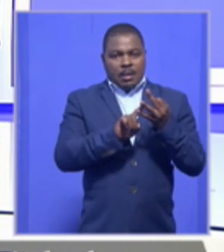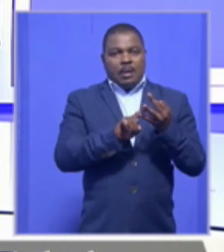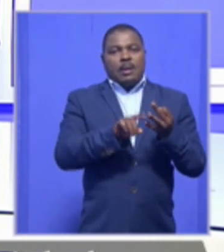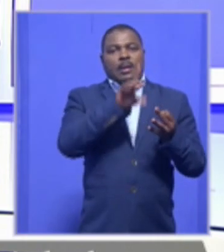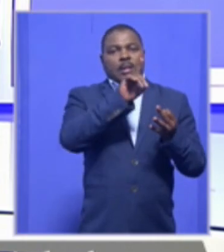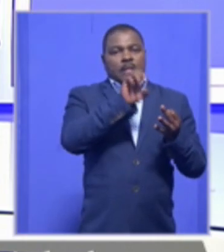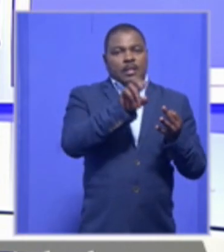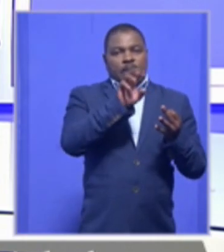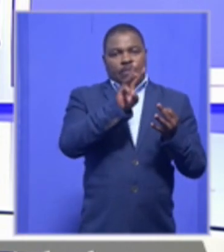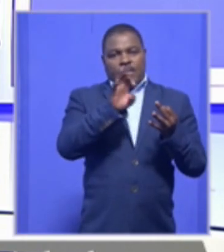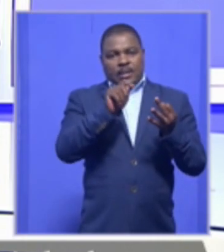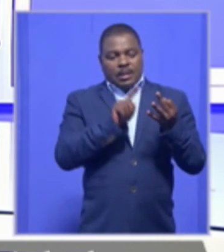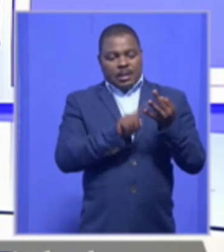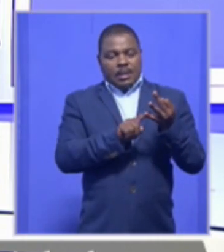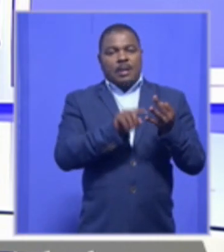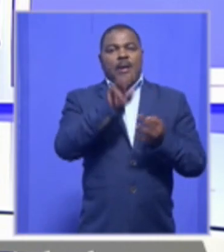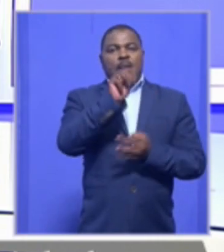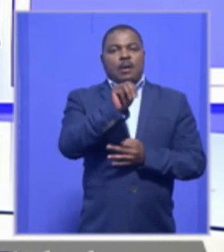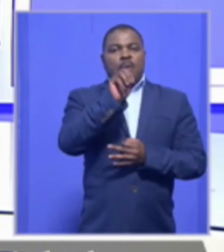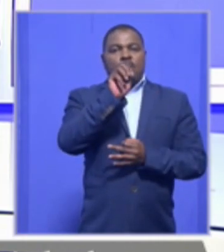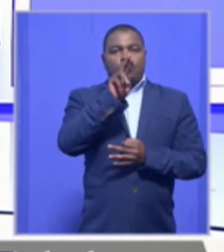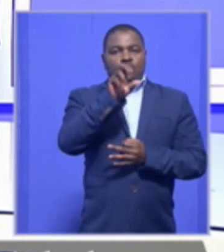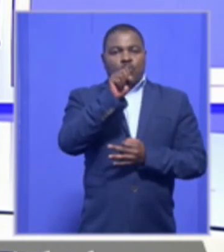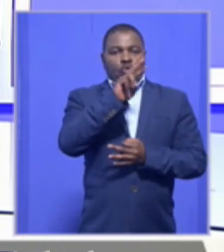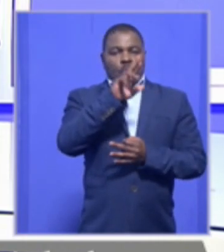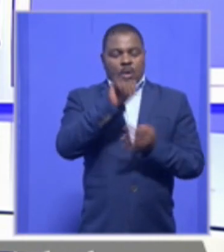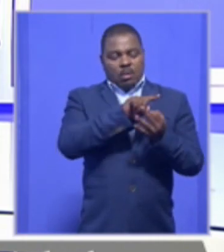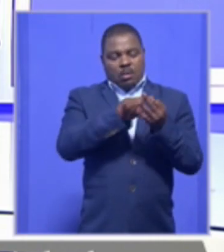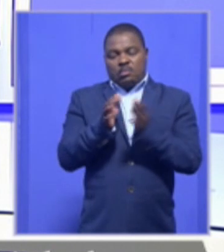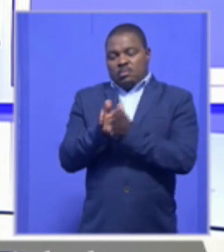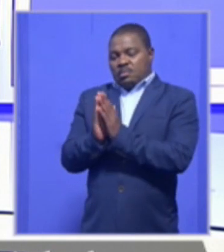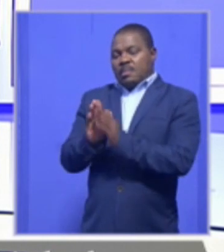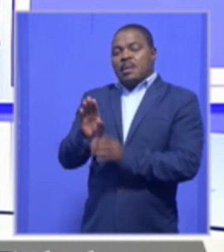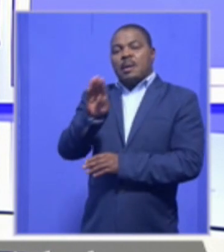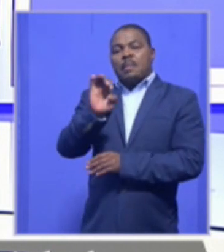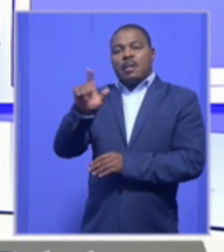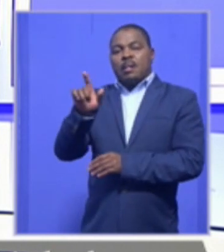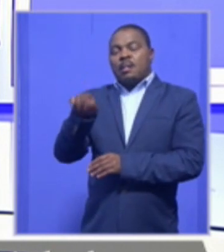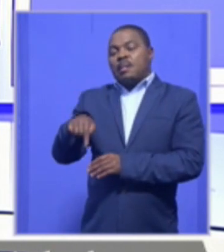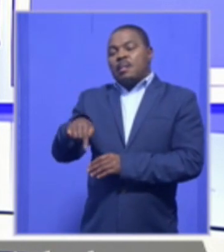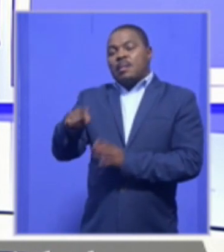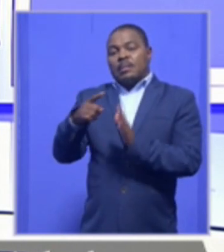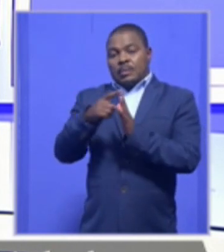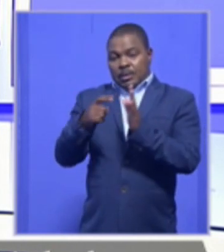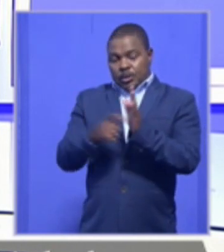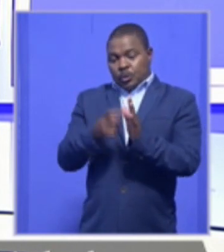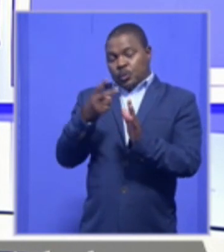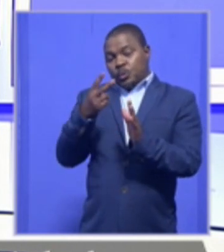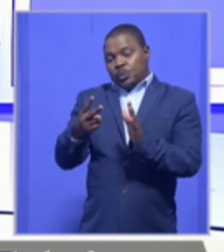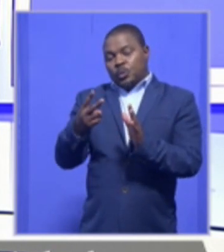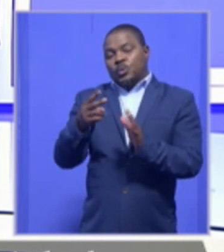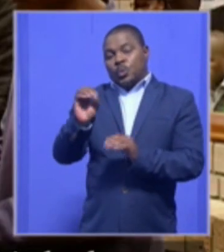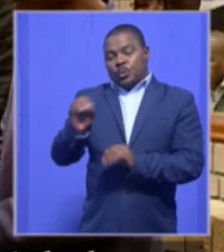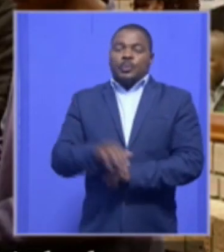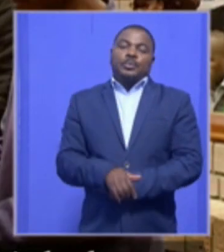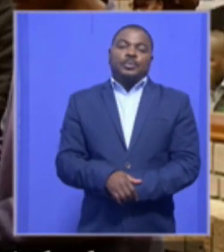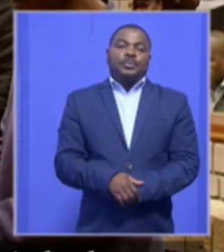le William Mosora ba ya go dira kgopelo ya beile ka letšatši la bobedi kgweding ya Diphalane.